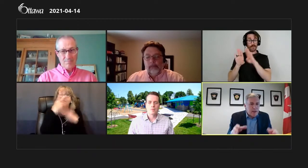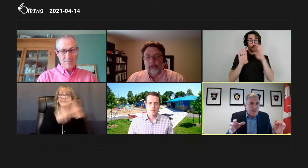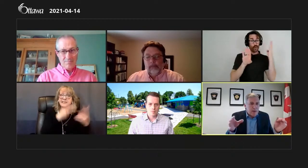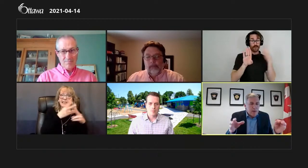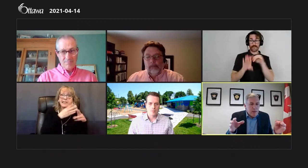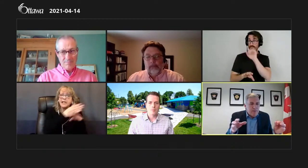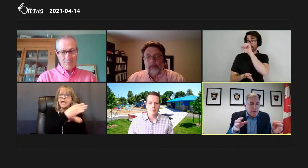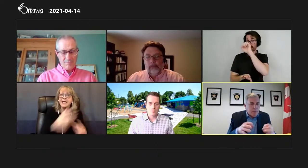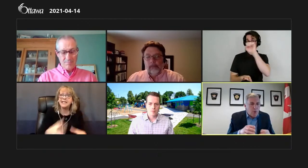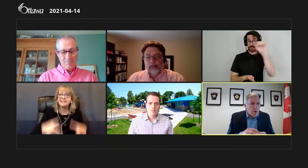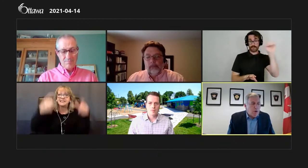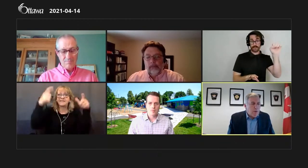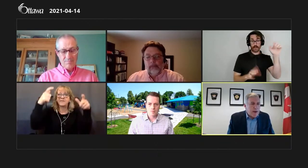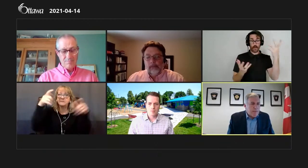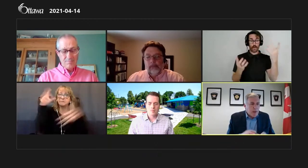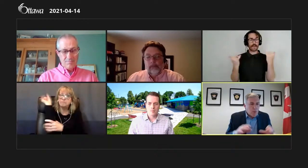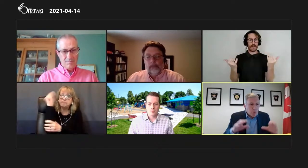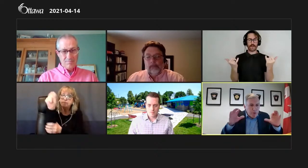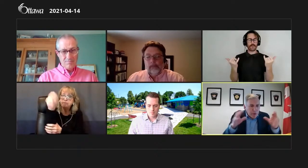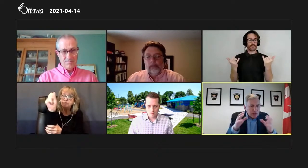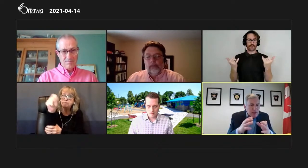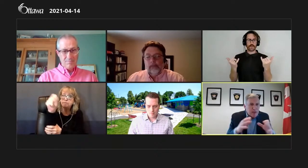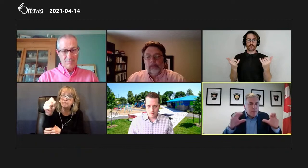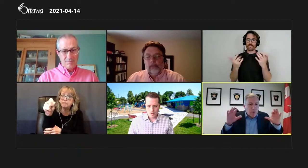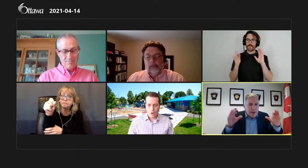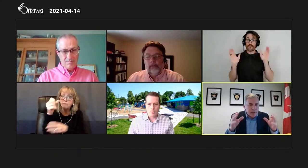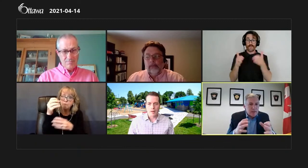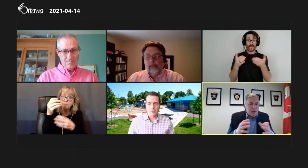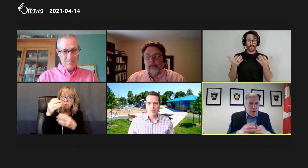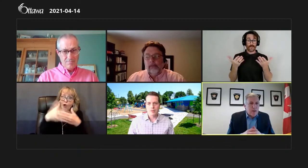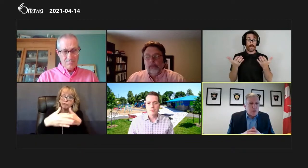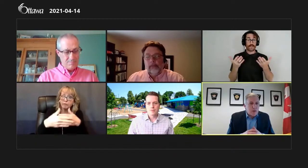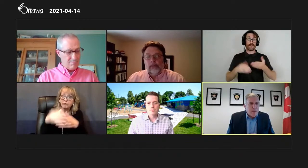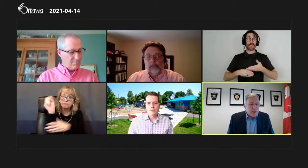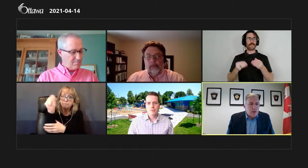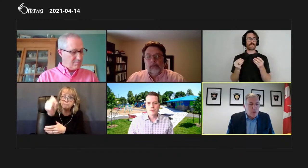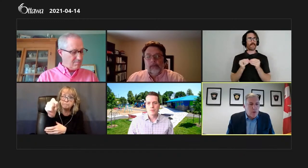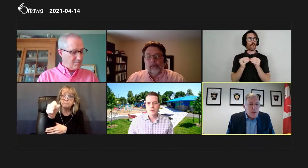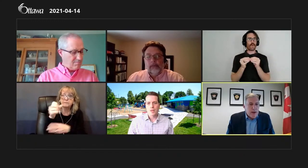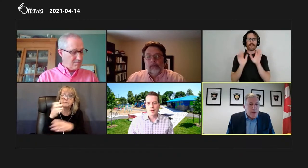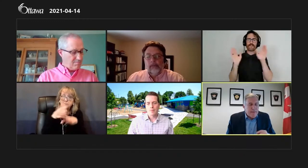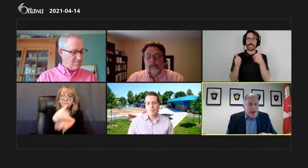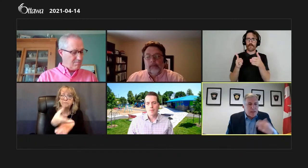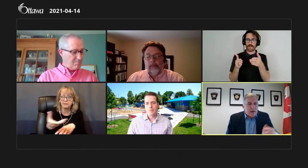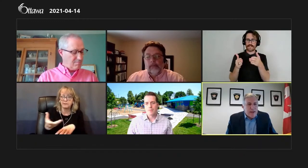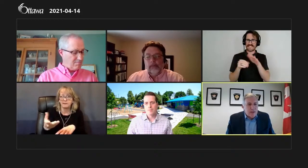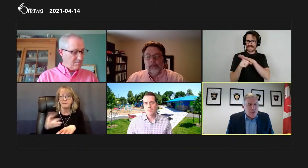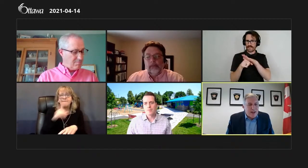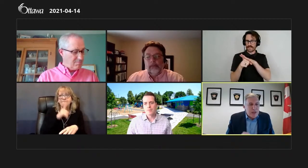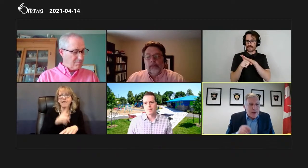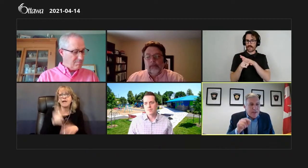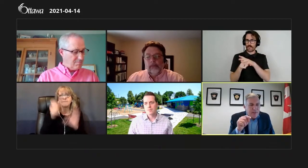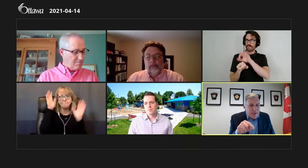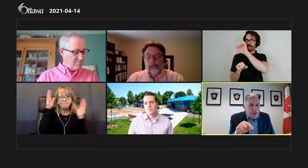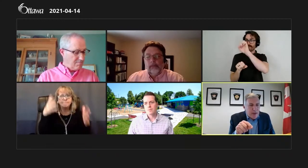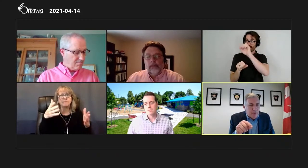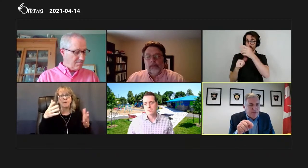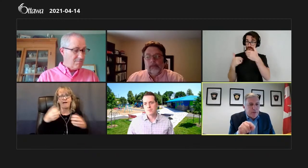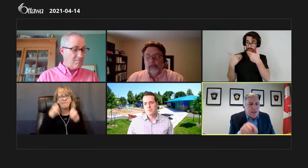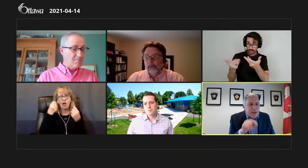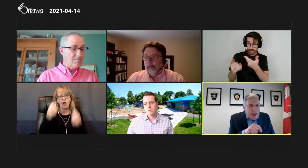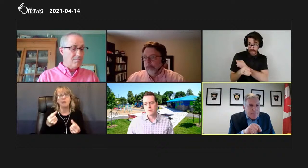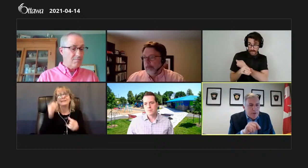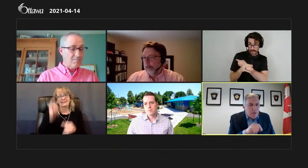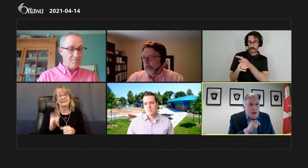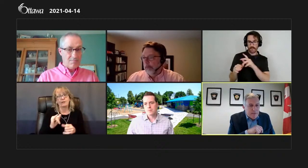like even more, we're focusing in more, I guess, okay, is the way to describe it. So that is our next strategy. And I think it'll fill